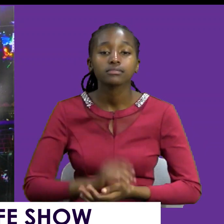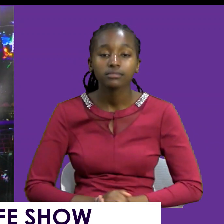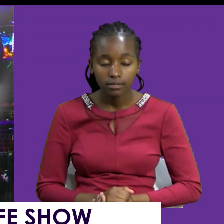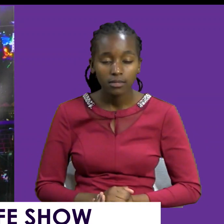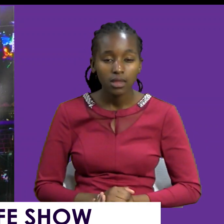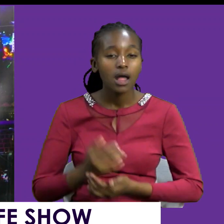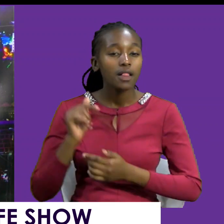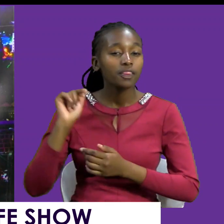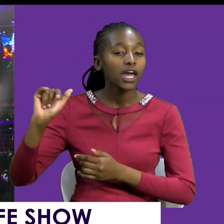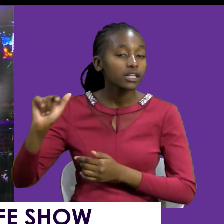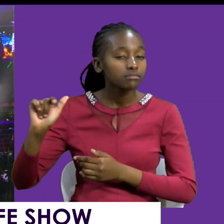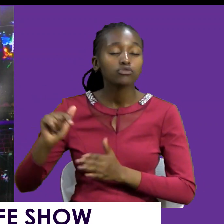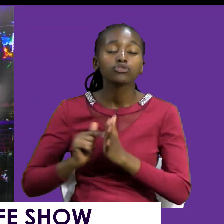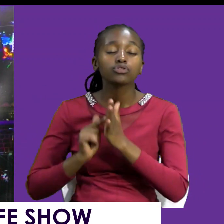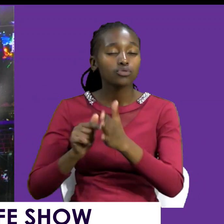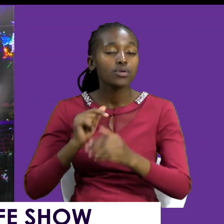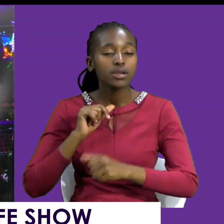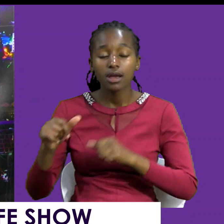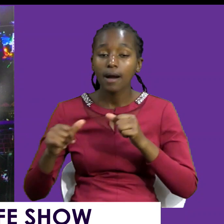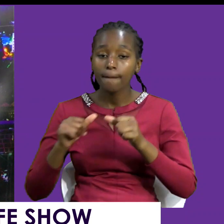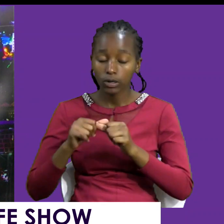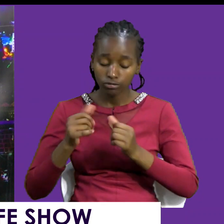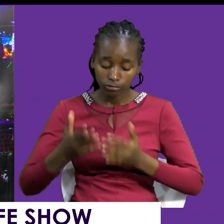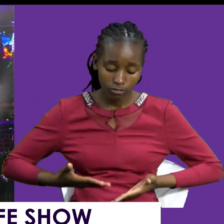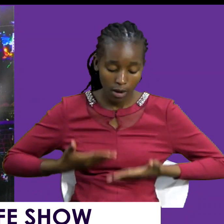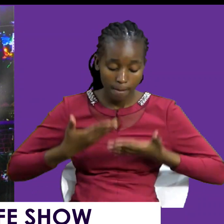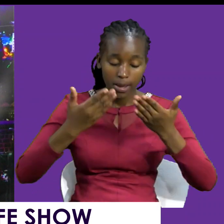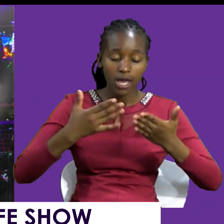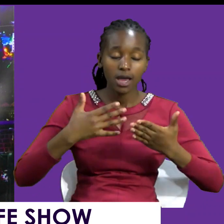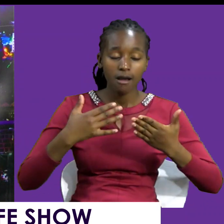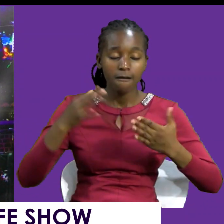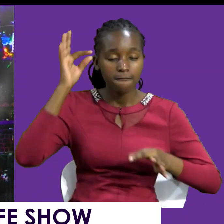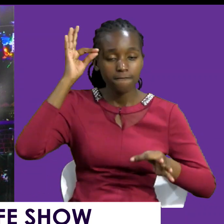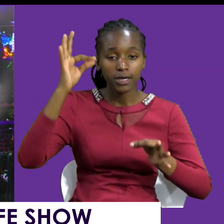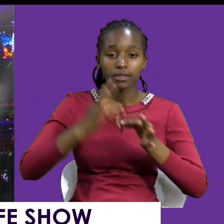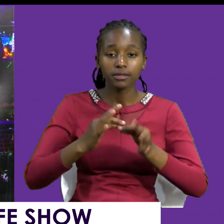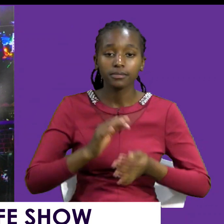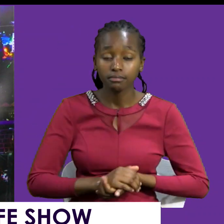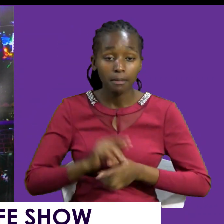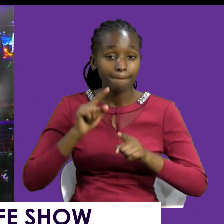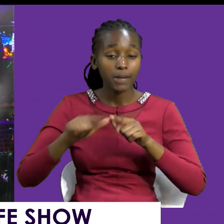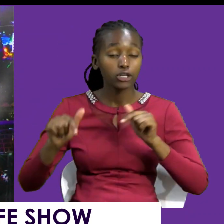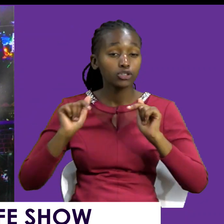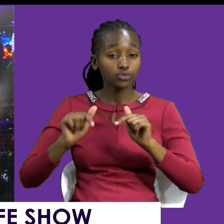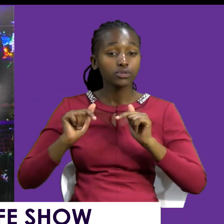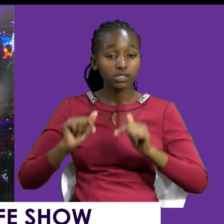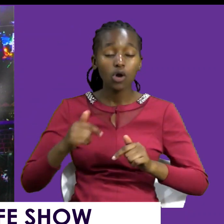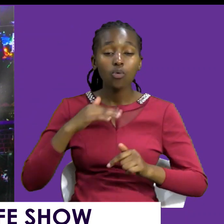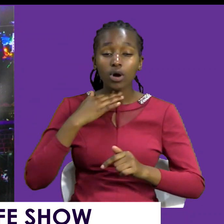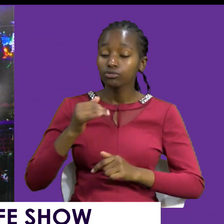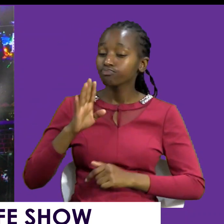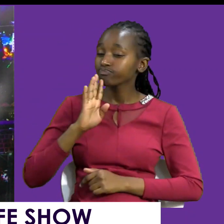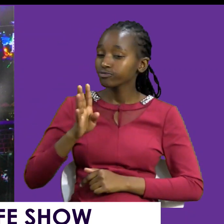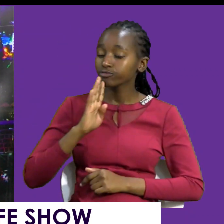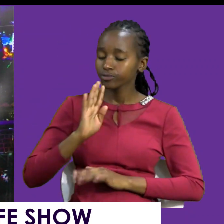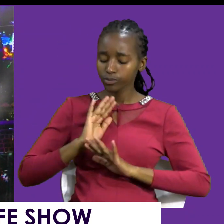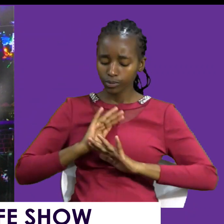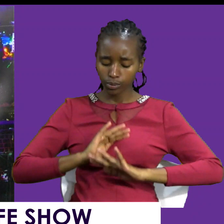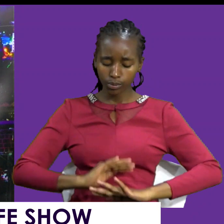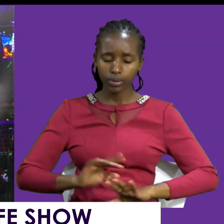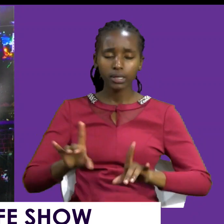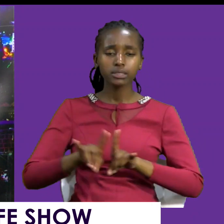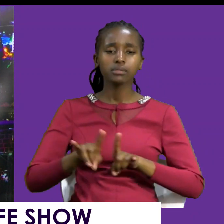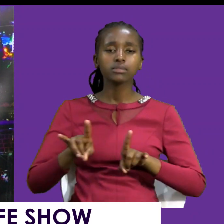you. That's why I spoke like a preacher. But today, I'm getting pushed to speak to you like a